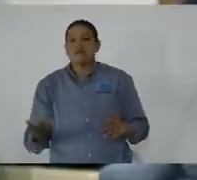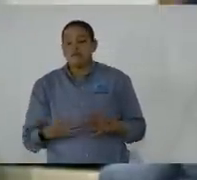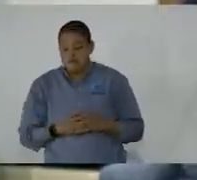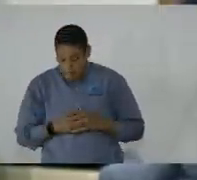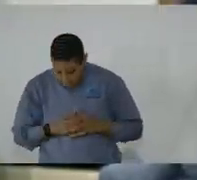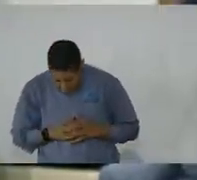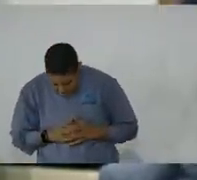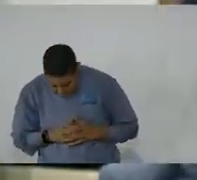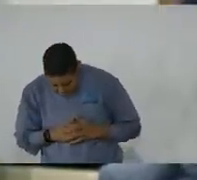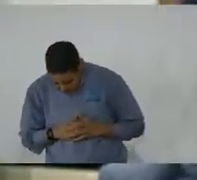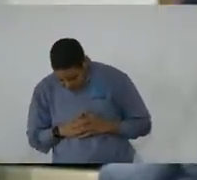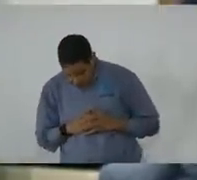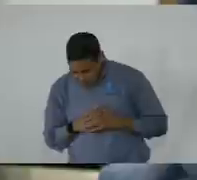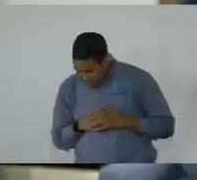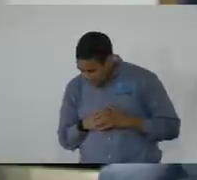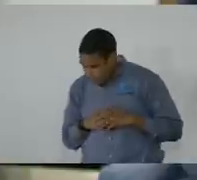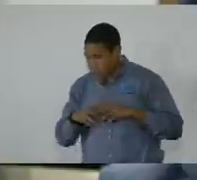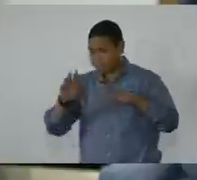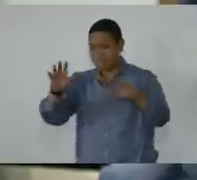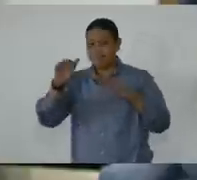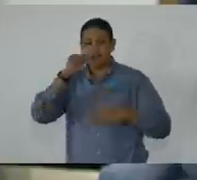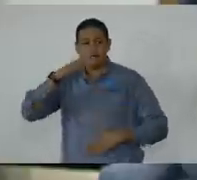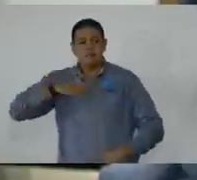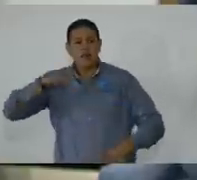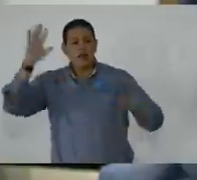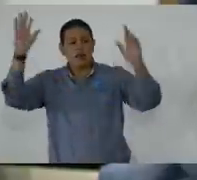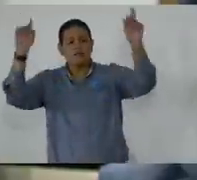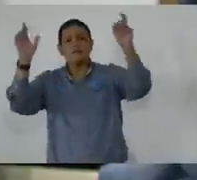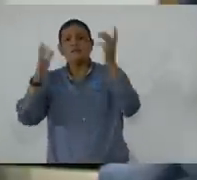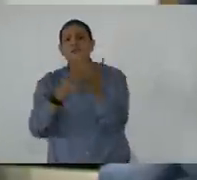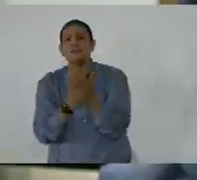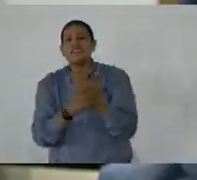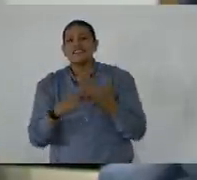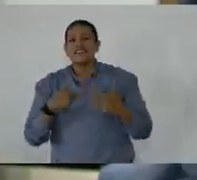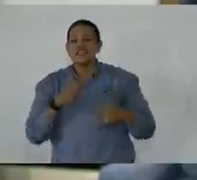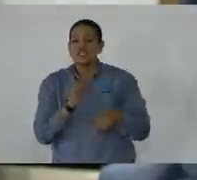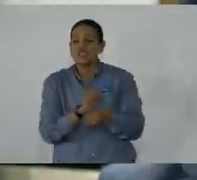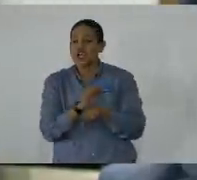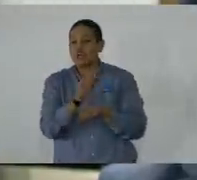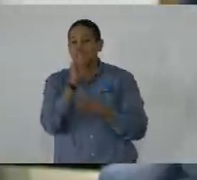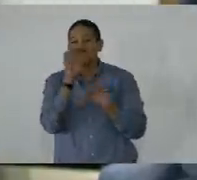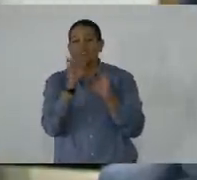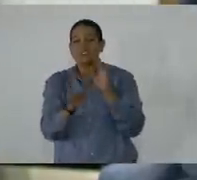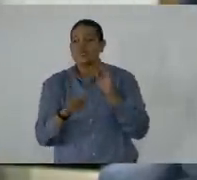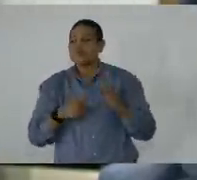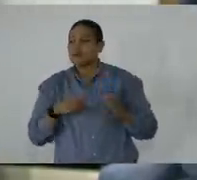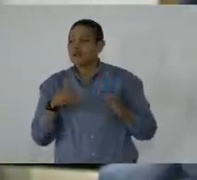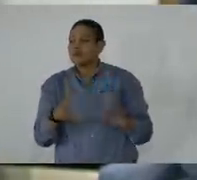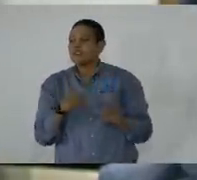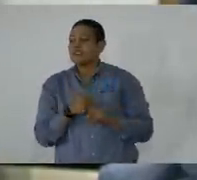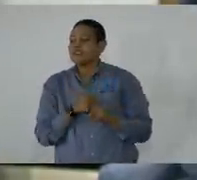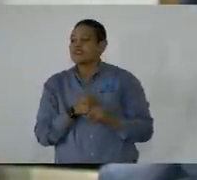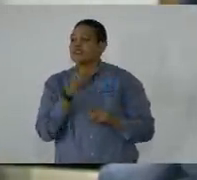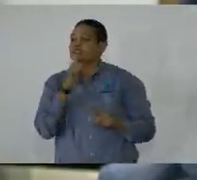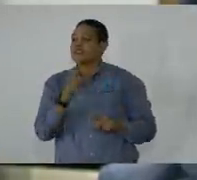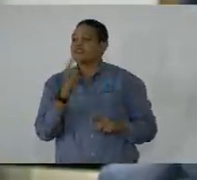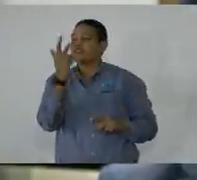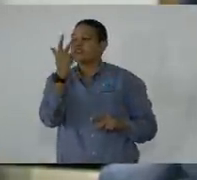Thank you. Madam Speaker, my job is simple today. I'm here to do three